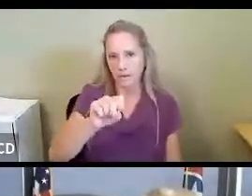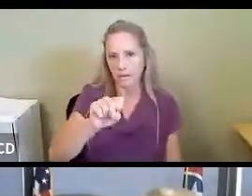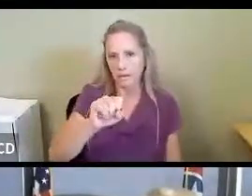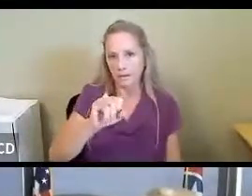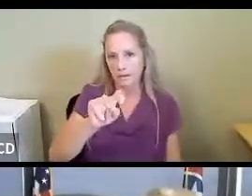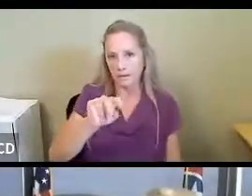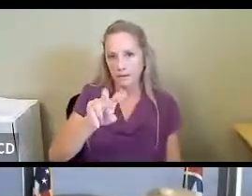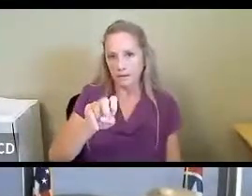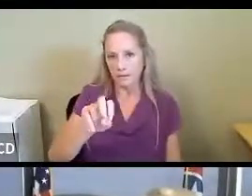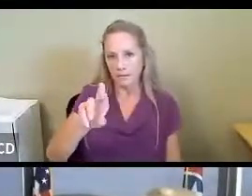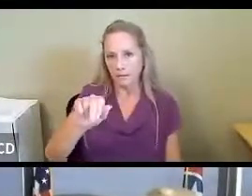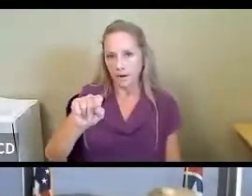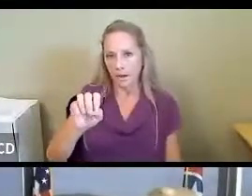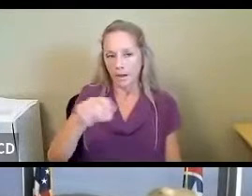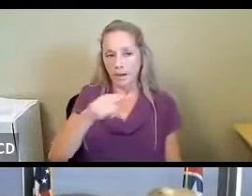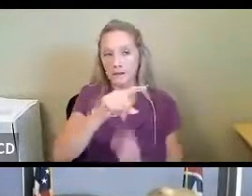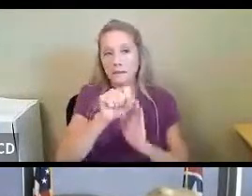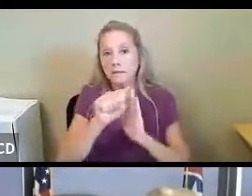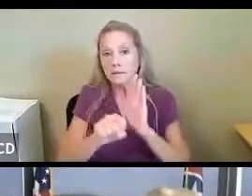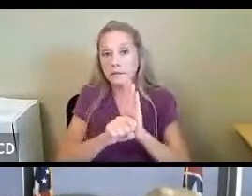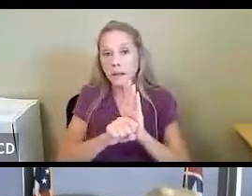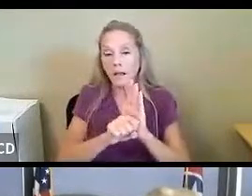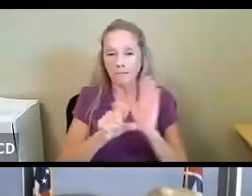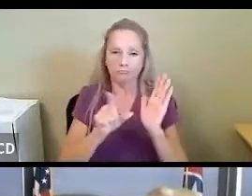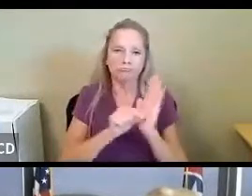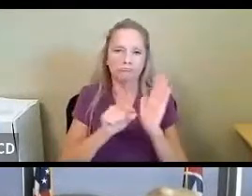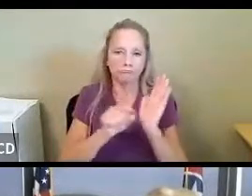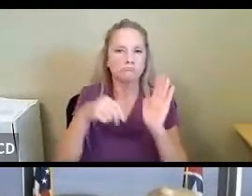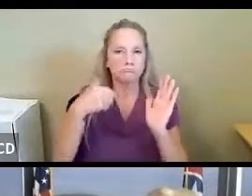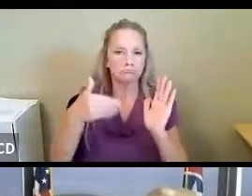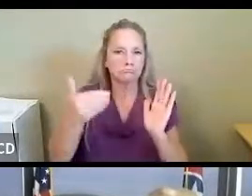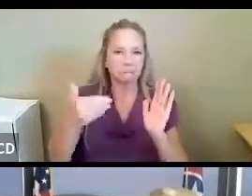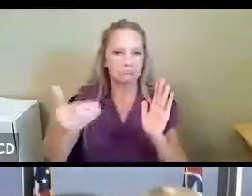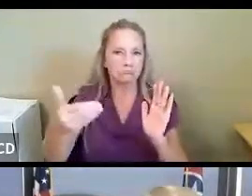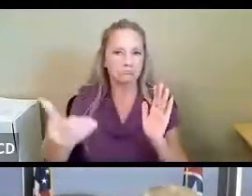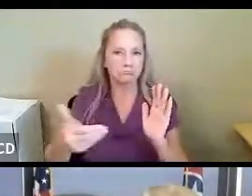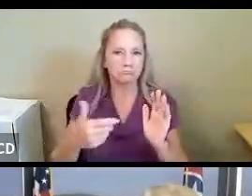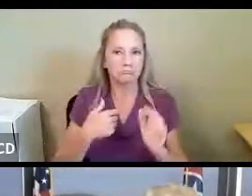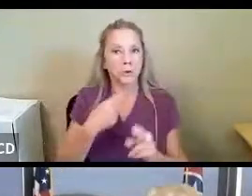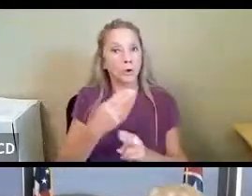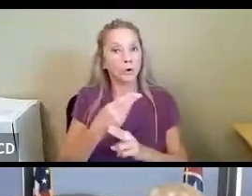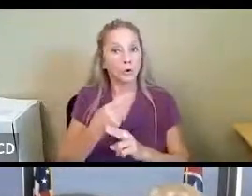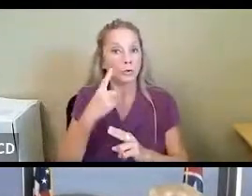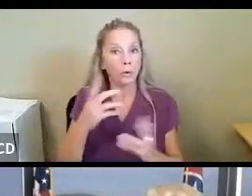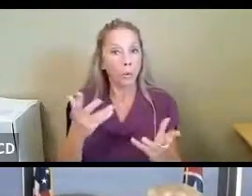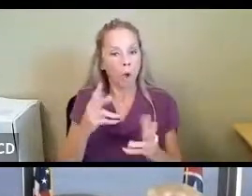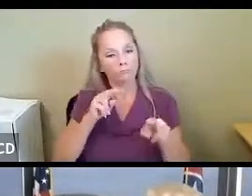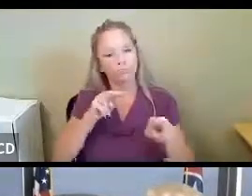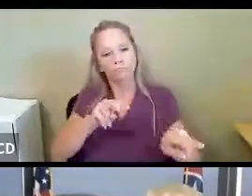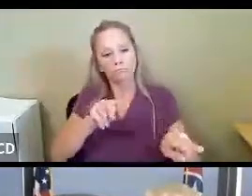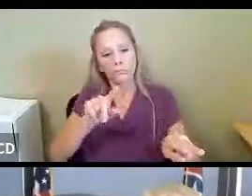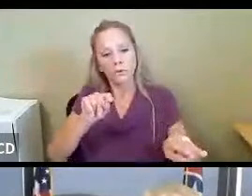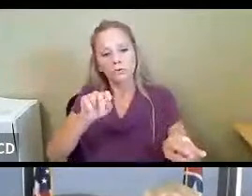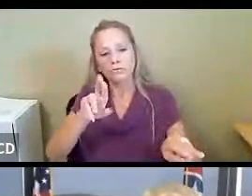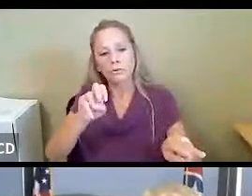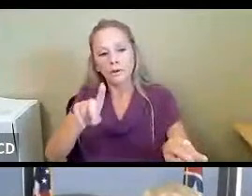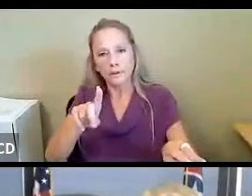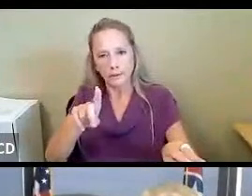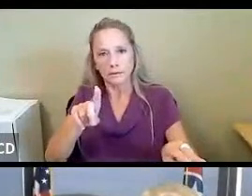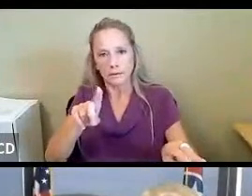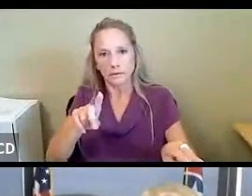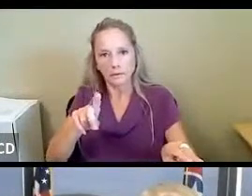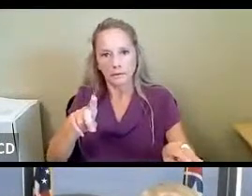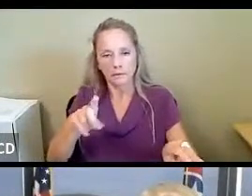publish that regularly. And again, using it for trending, not for, that's absolutely that the